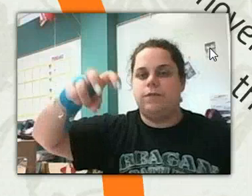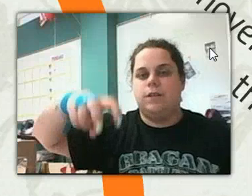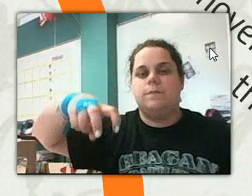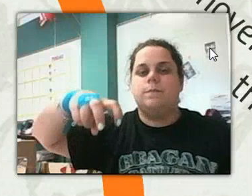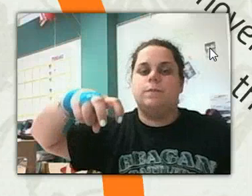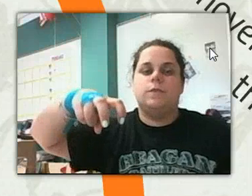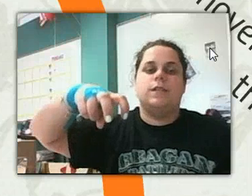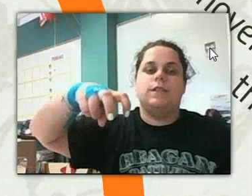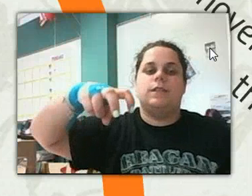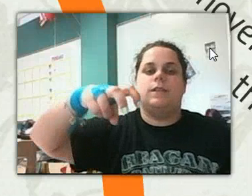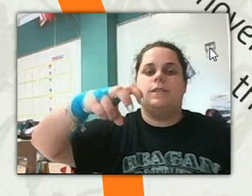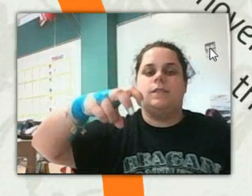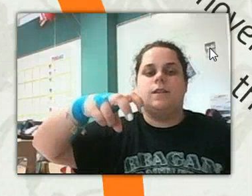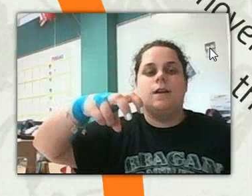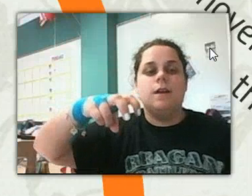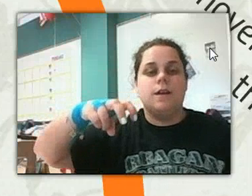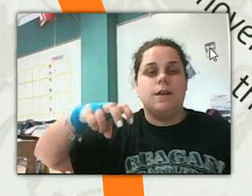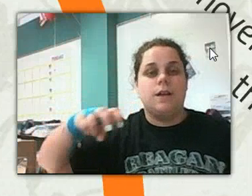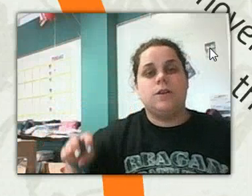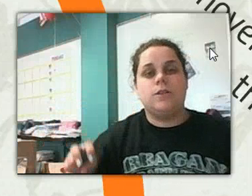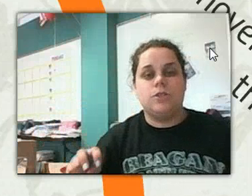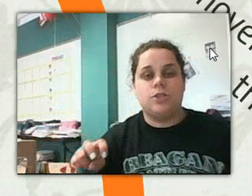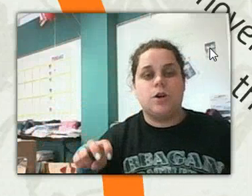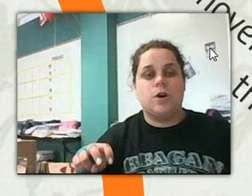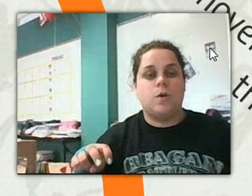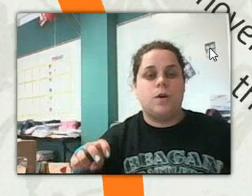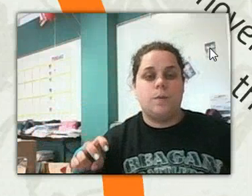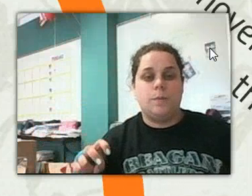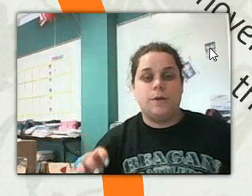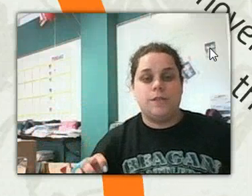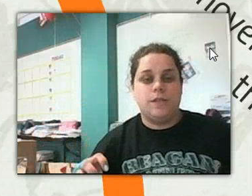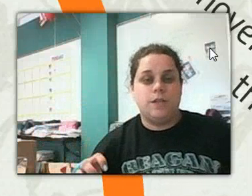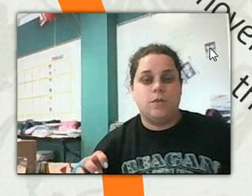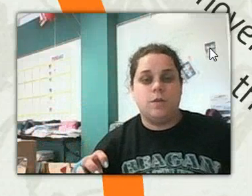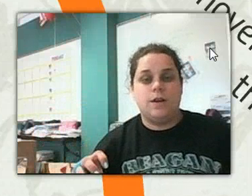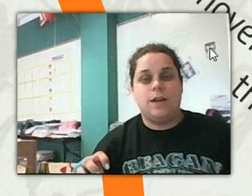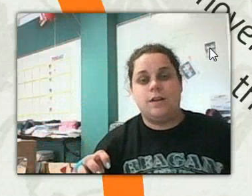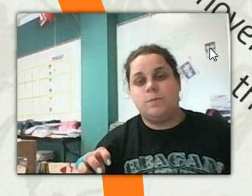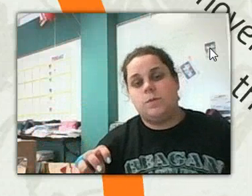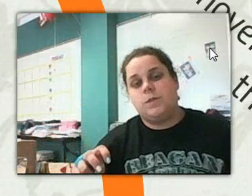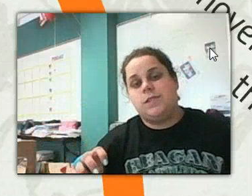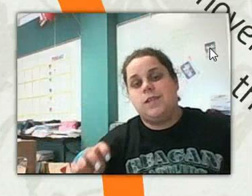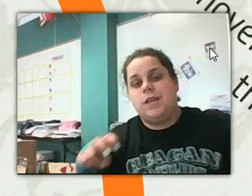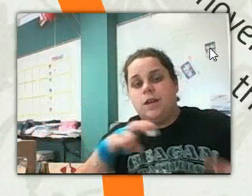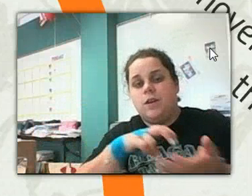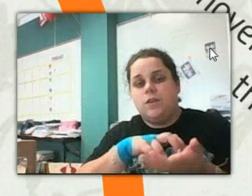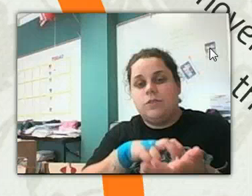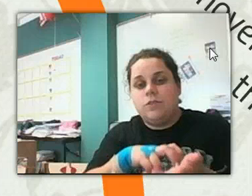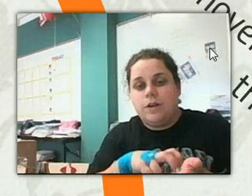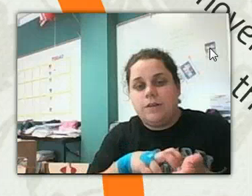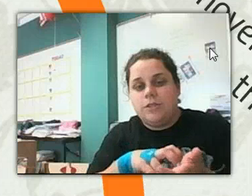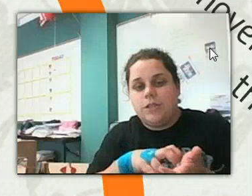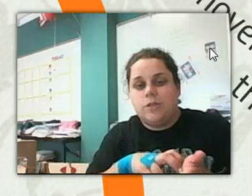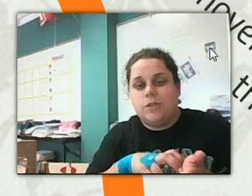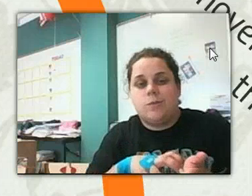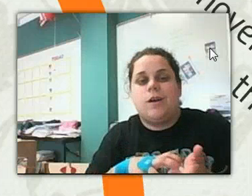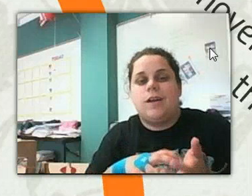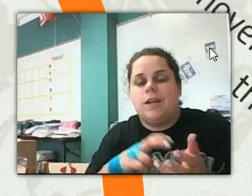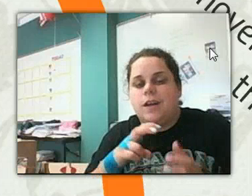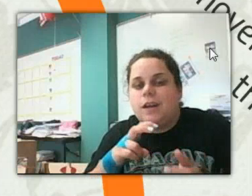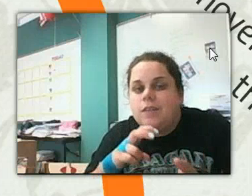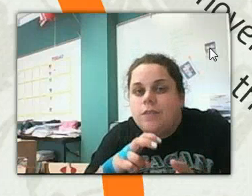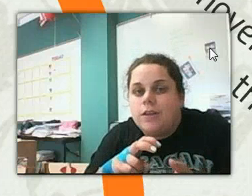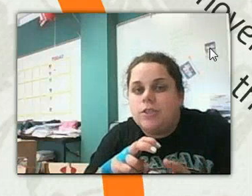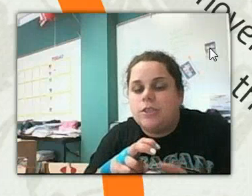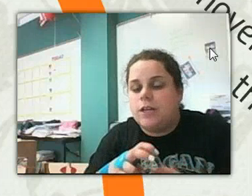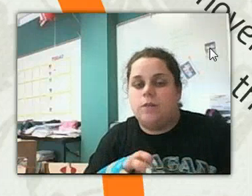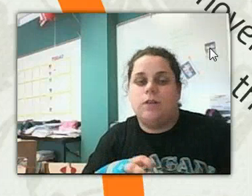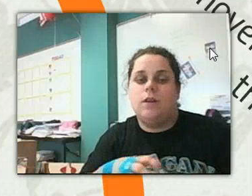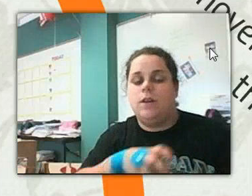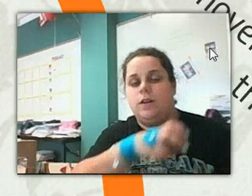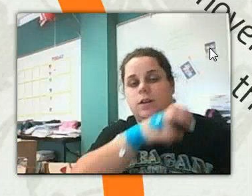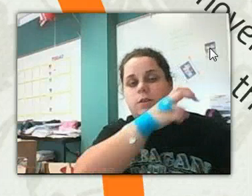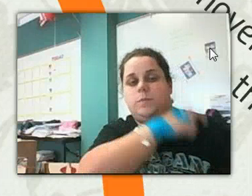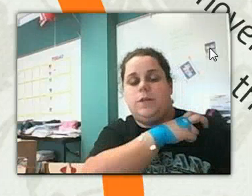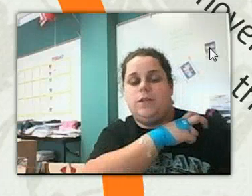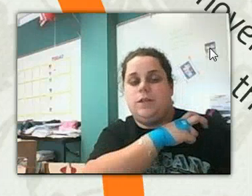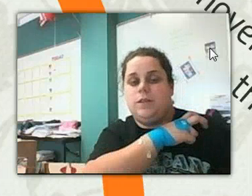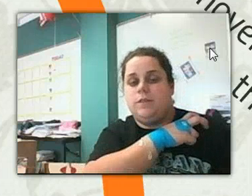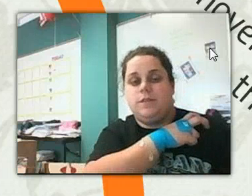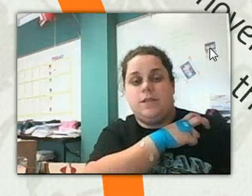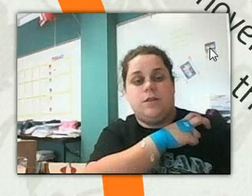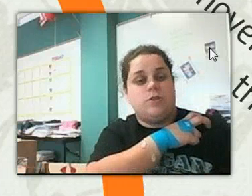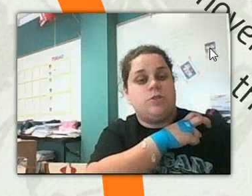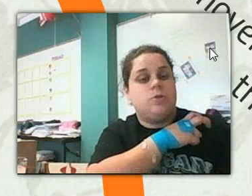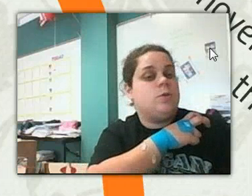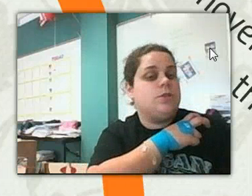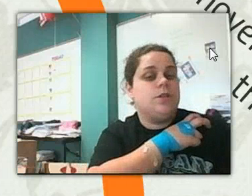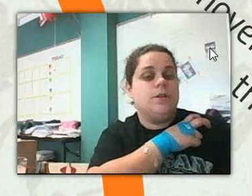CL bent V looks like this. It could show a person or an animal sitting, crouching, squatting, kind of hunched down. It could